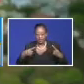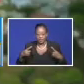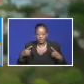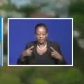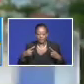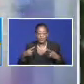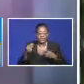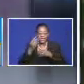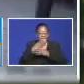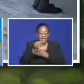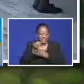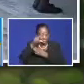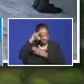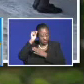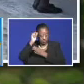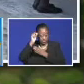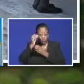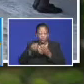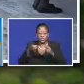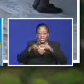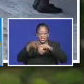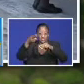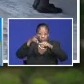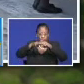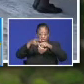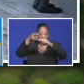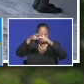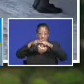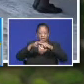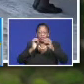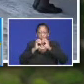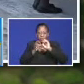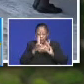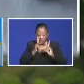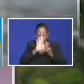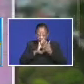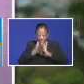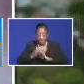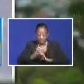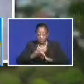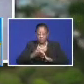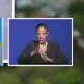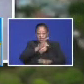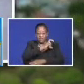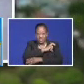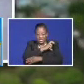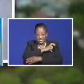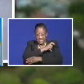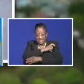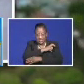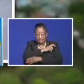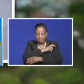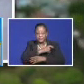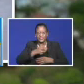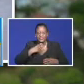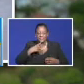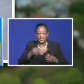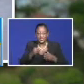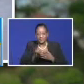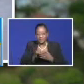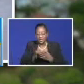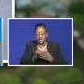As government looks to increase the number of vaccinated Bahamians, he says it is looking to secure the Johnson & Johnson vaccine through the African